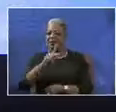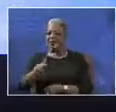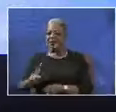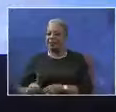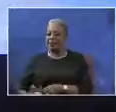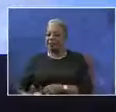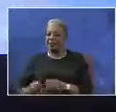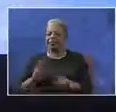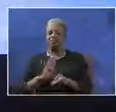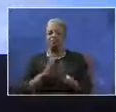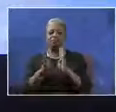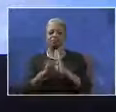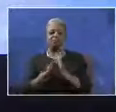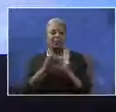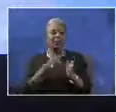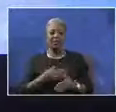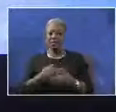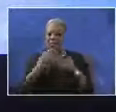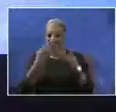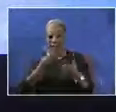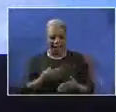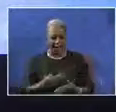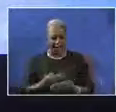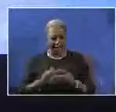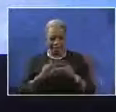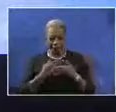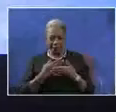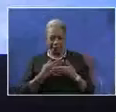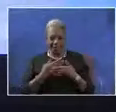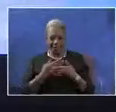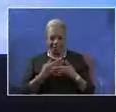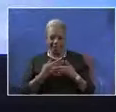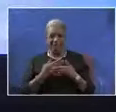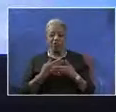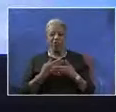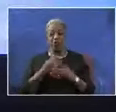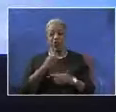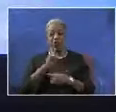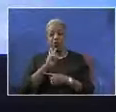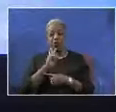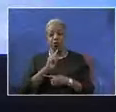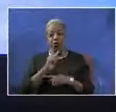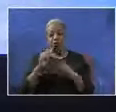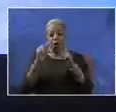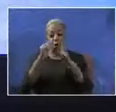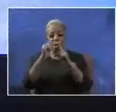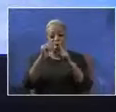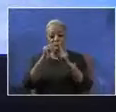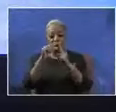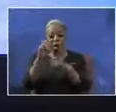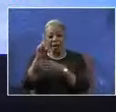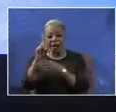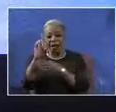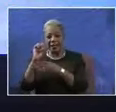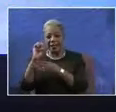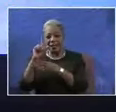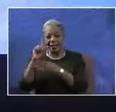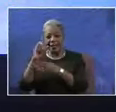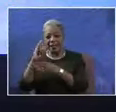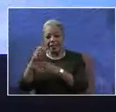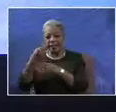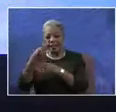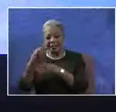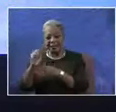thing? Underline, if you're taking notes, the word delight. Why do